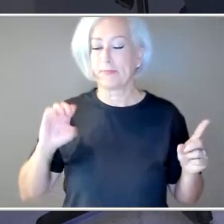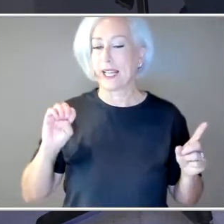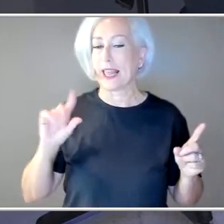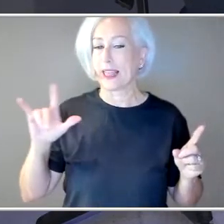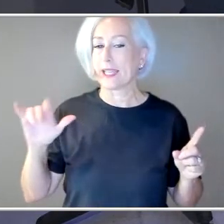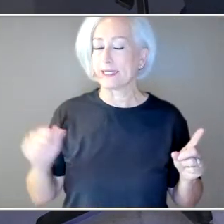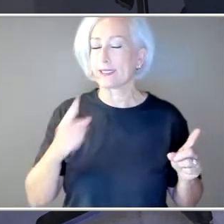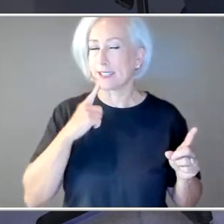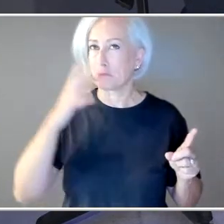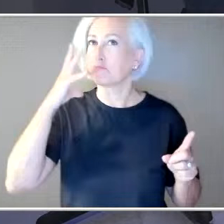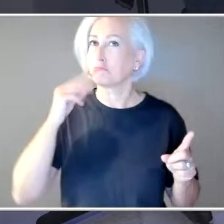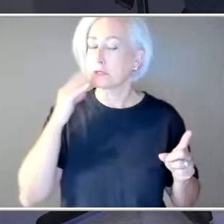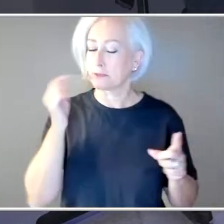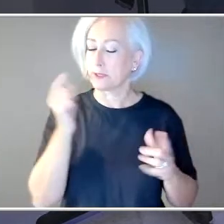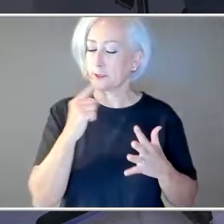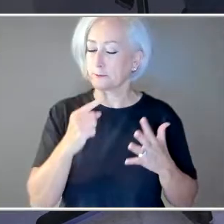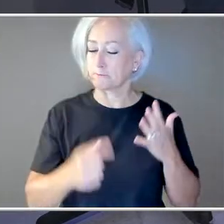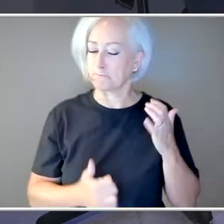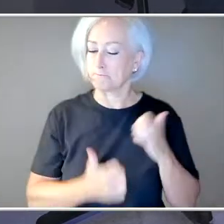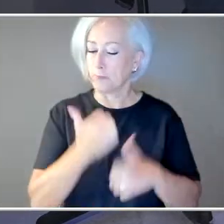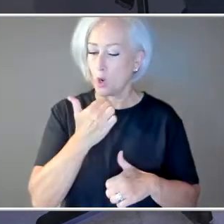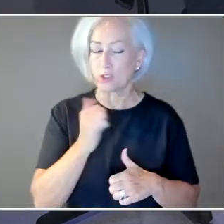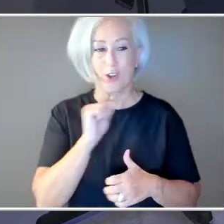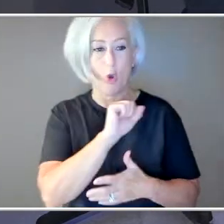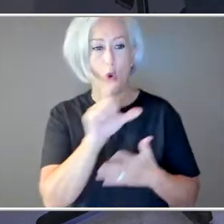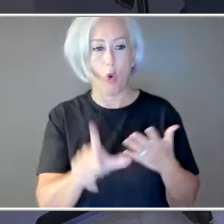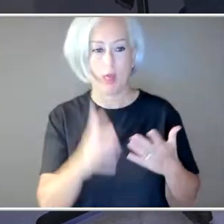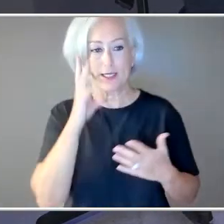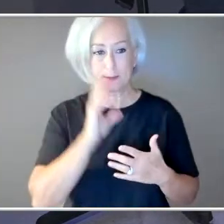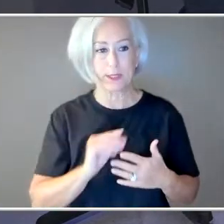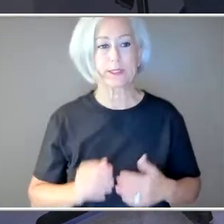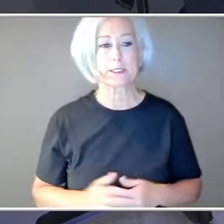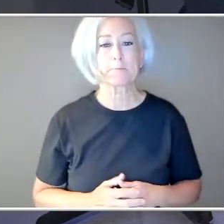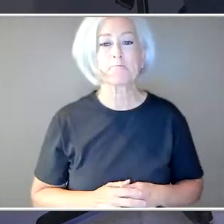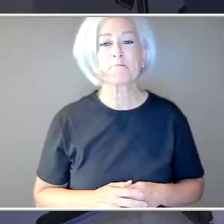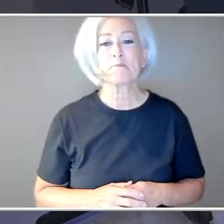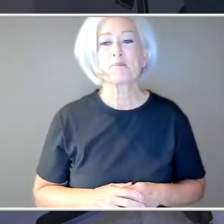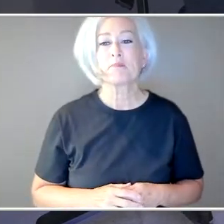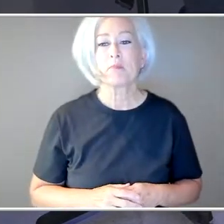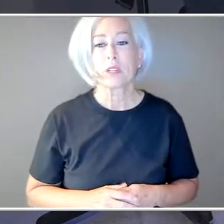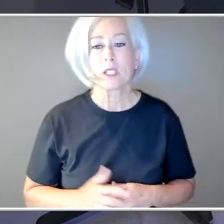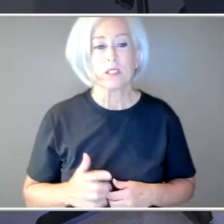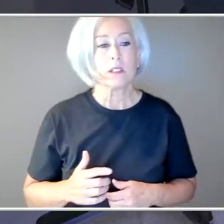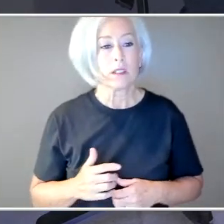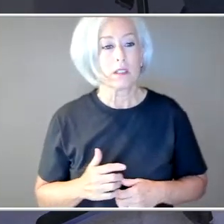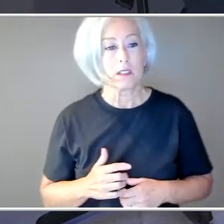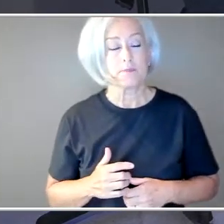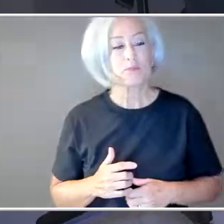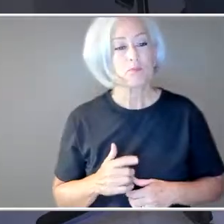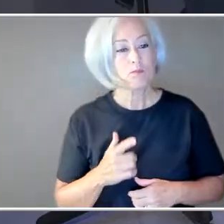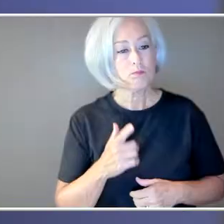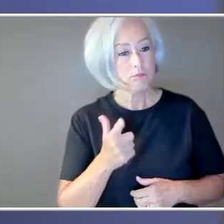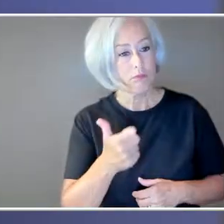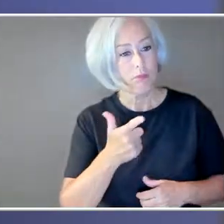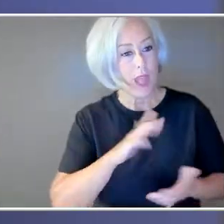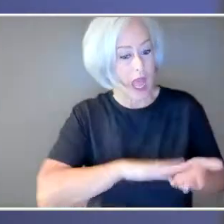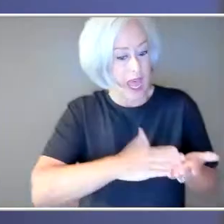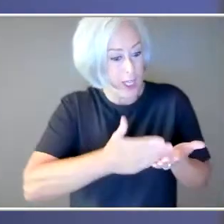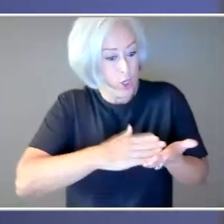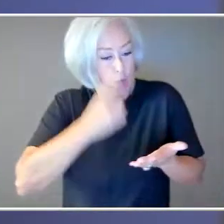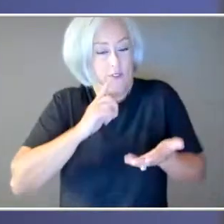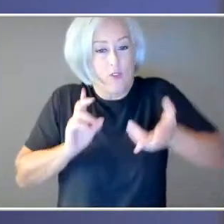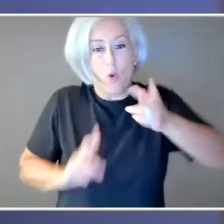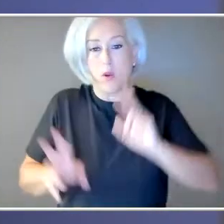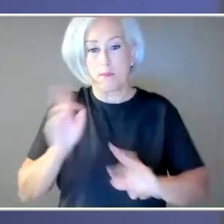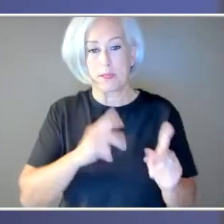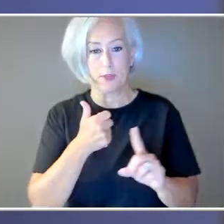experienced most of, not all of those? All of them. All of them. So on that note, also, yeah, please. I've cooked for people that are at a